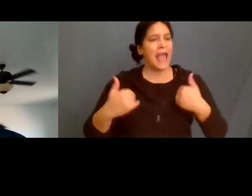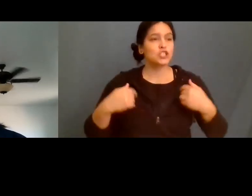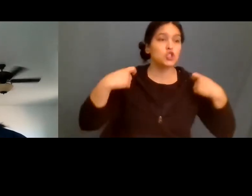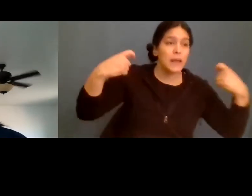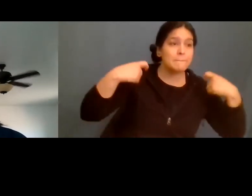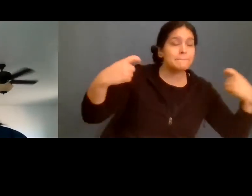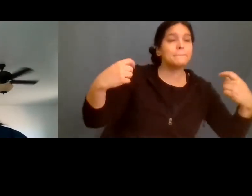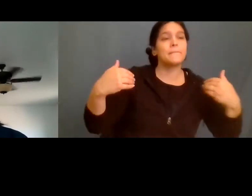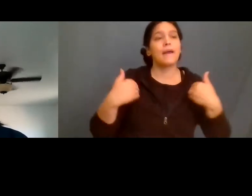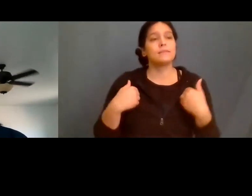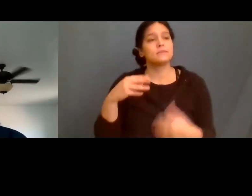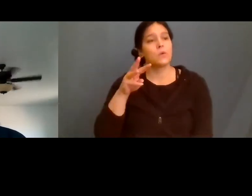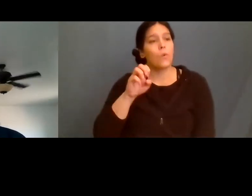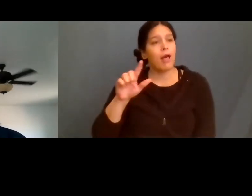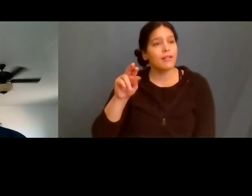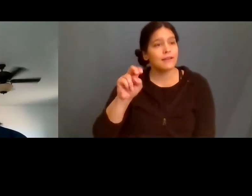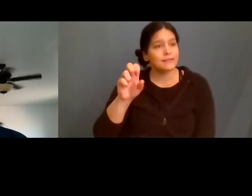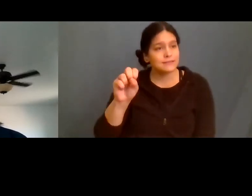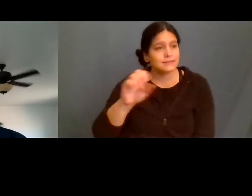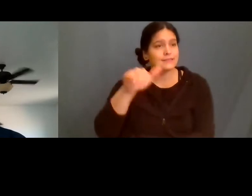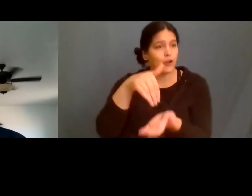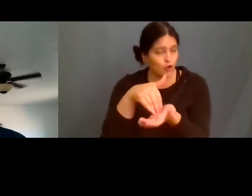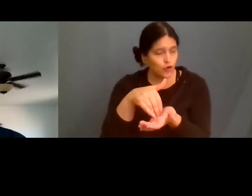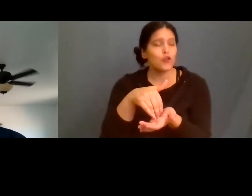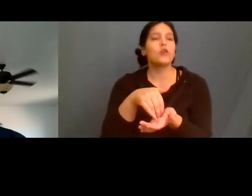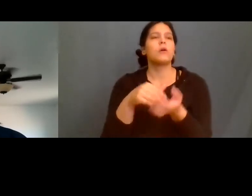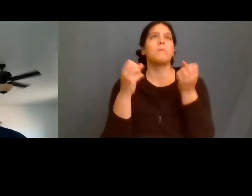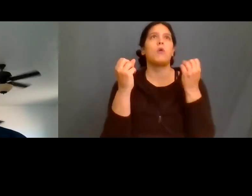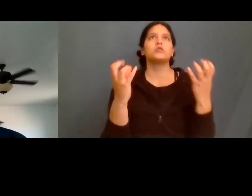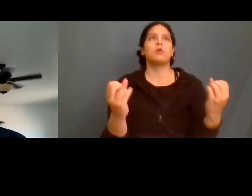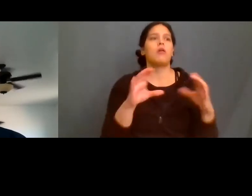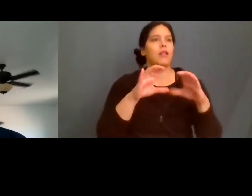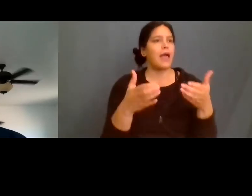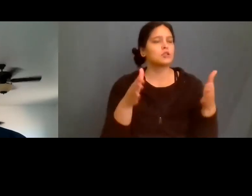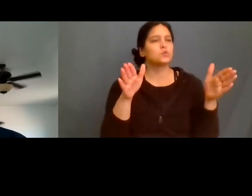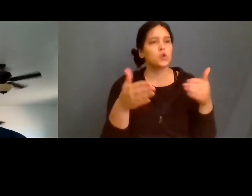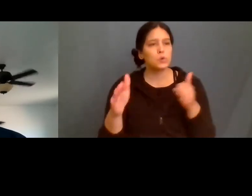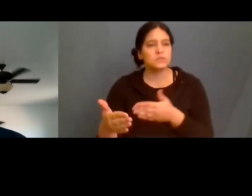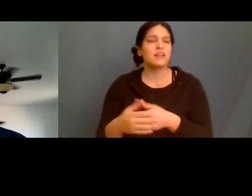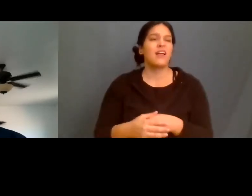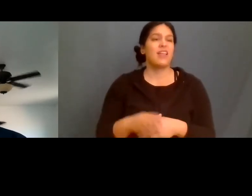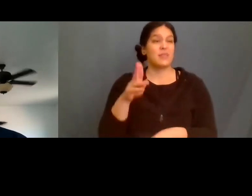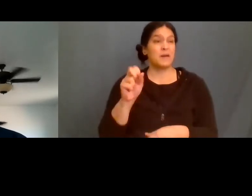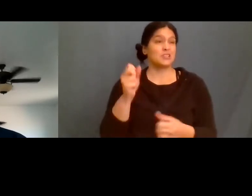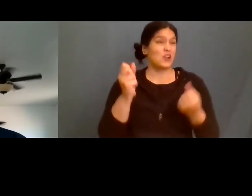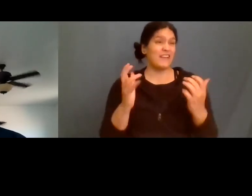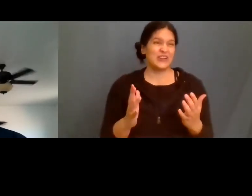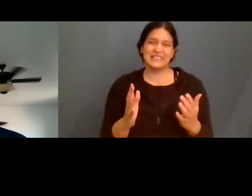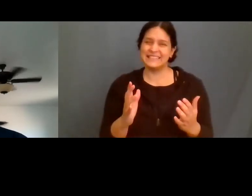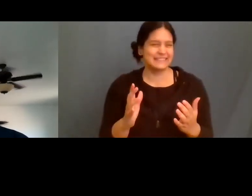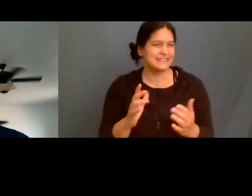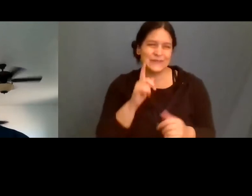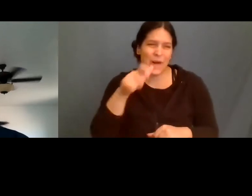center, multiple classrooms, and the bus drivers don't haul in water or wood or